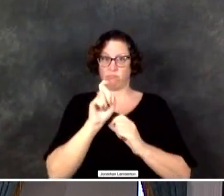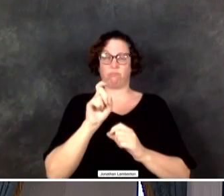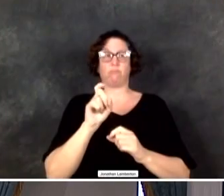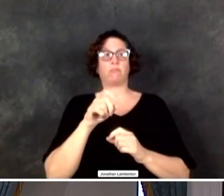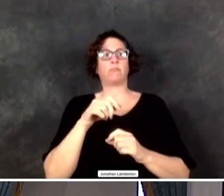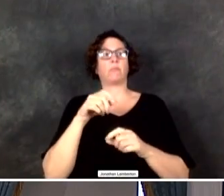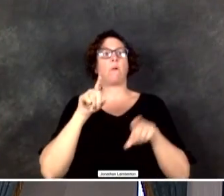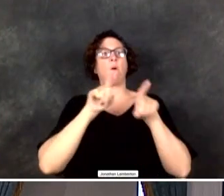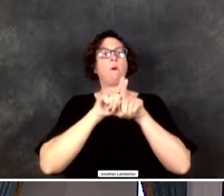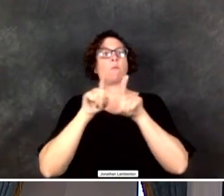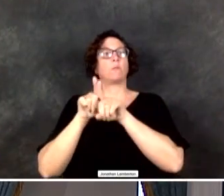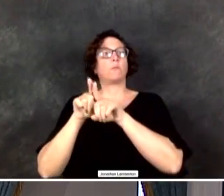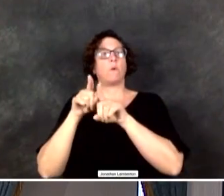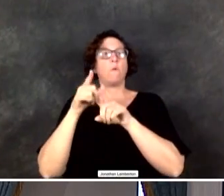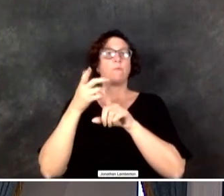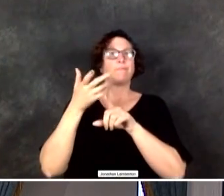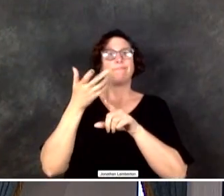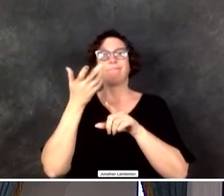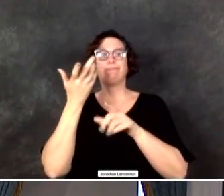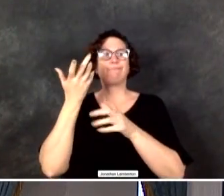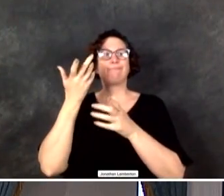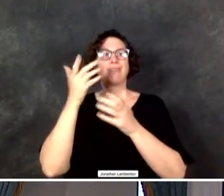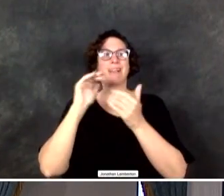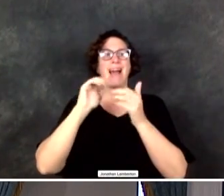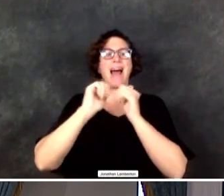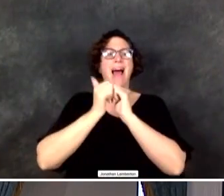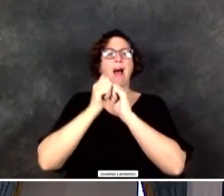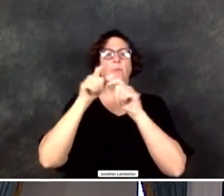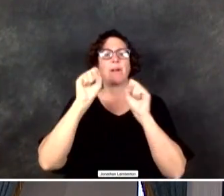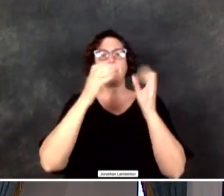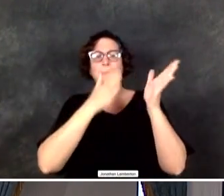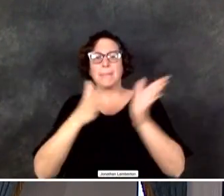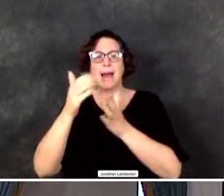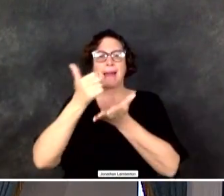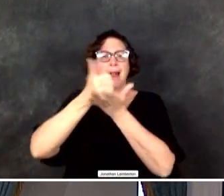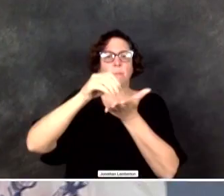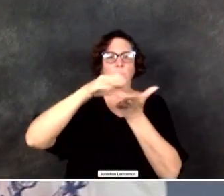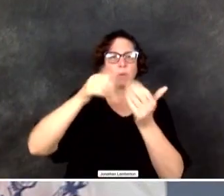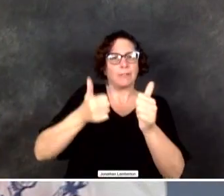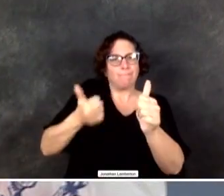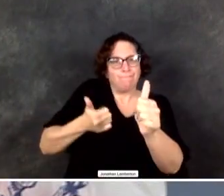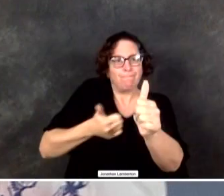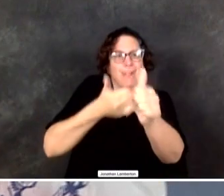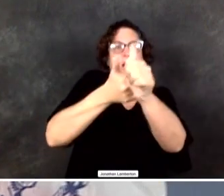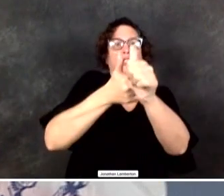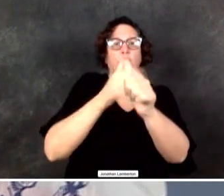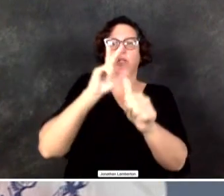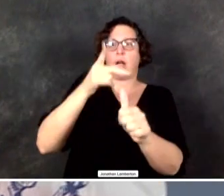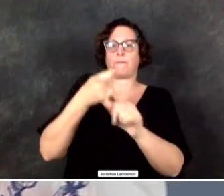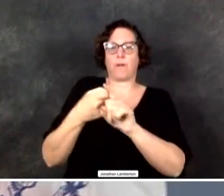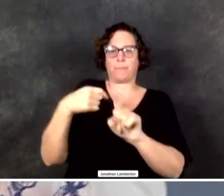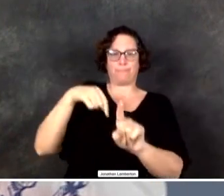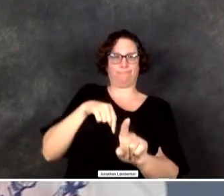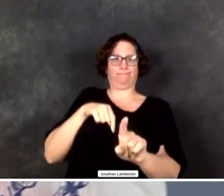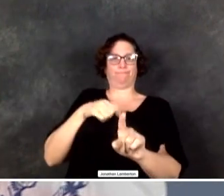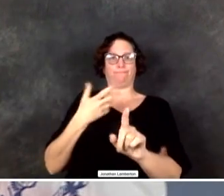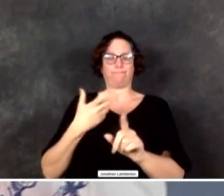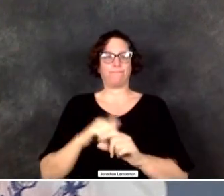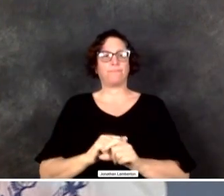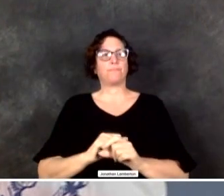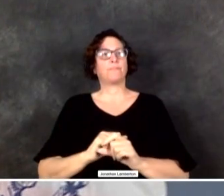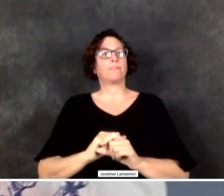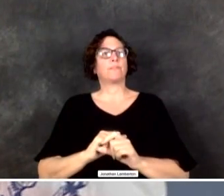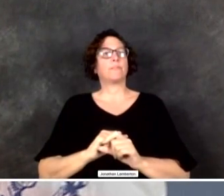helping students catch up academically. I'll start and pass to the Chancellor. Christina, we're still dealing with the great